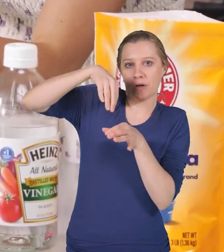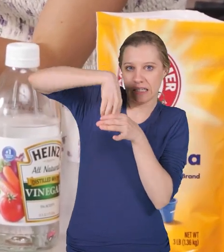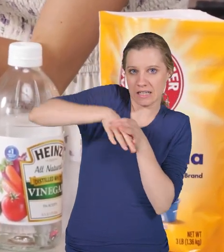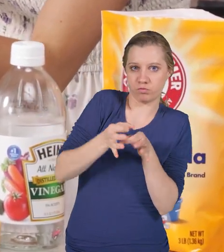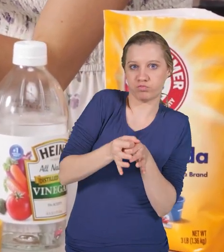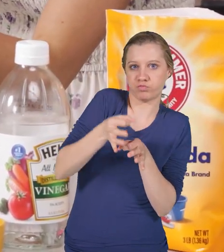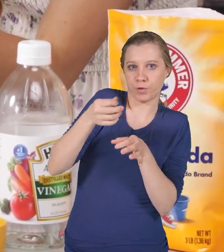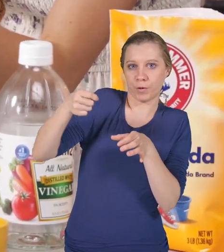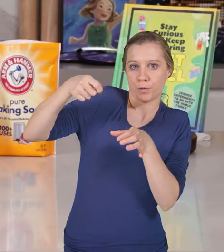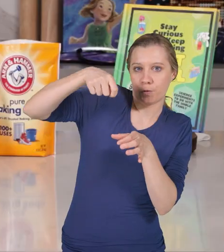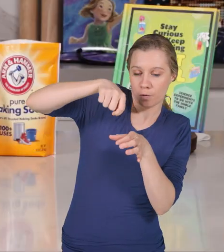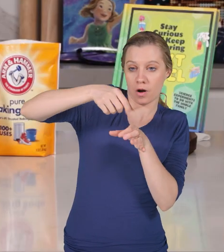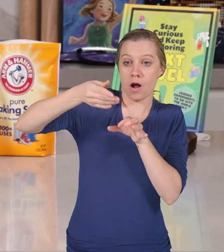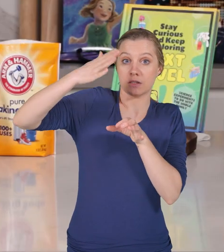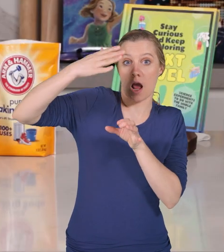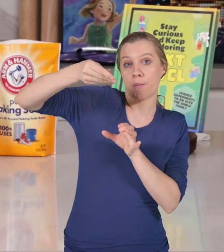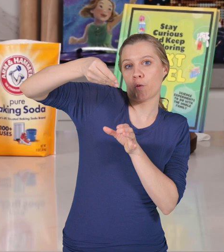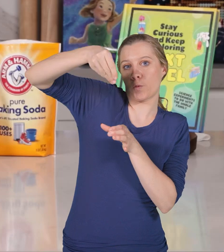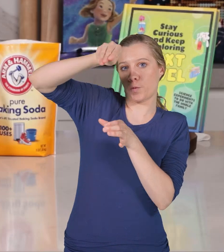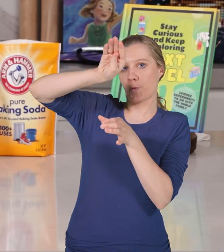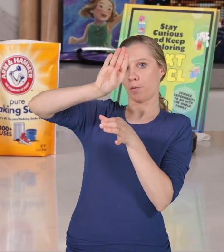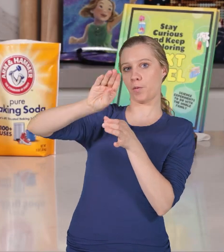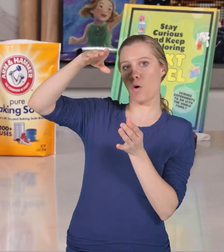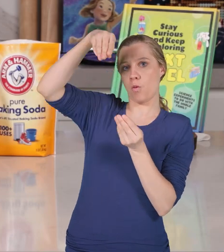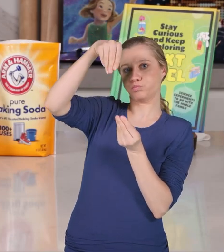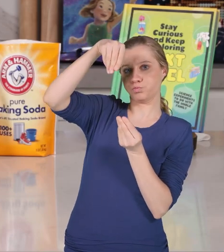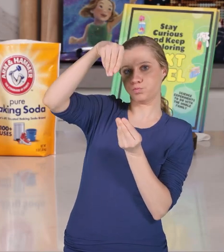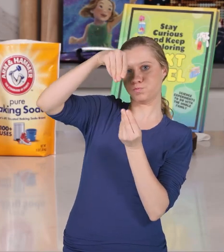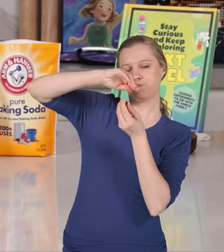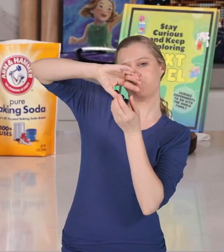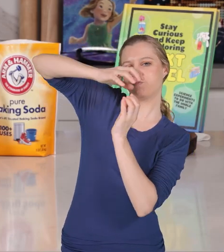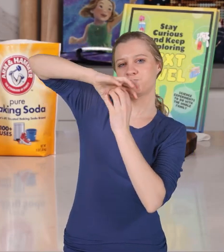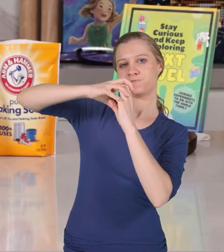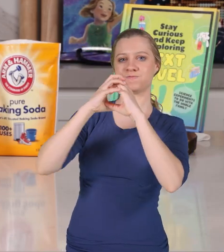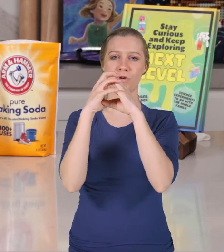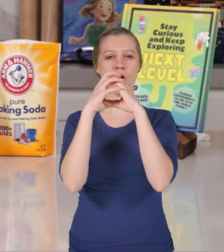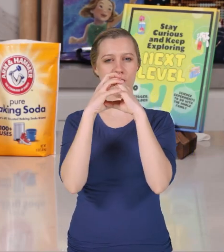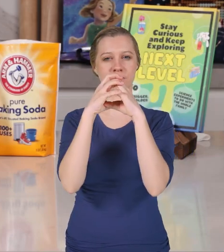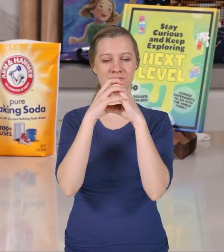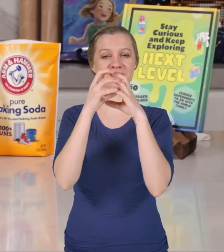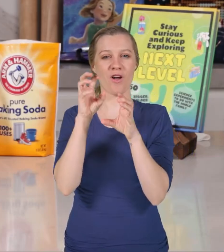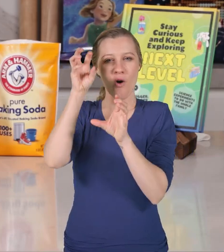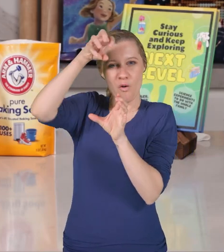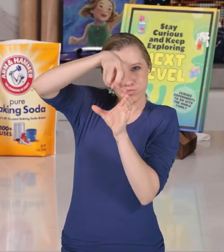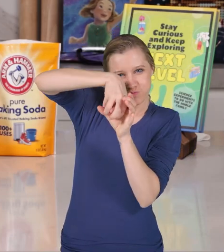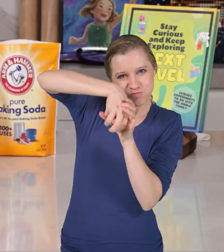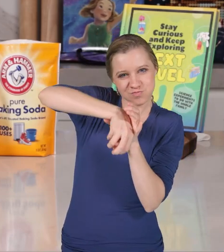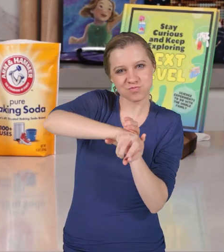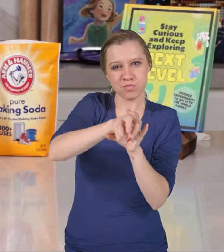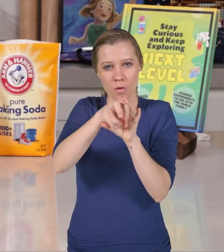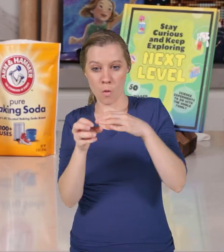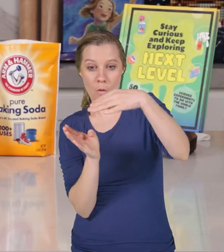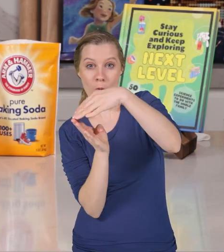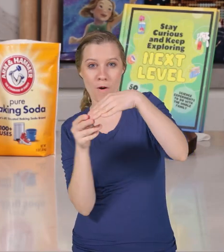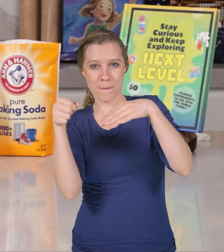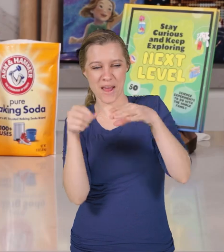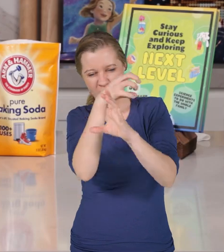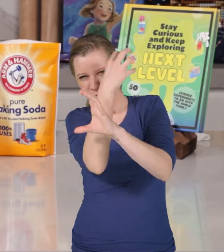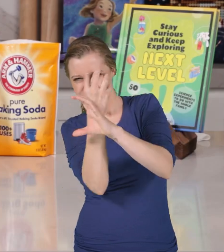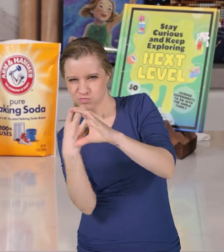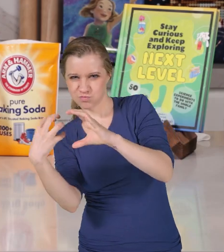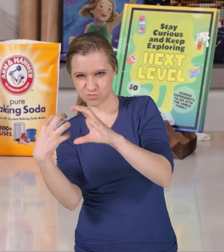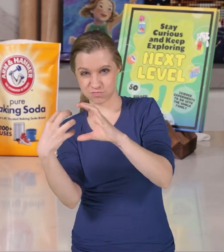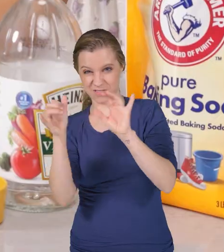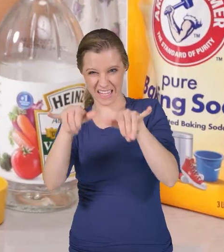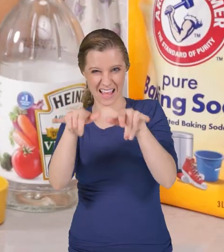soda into our funnel. Now we're going to fold it over at the top, put it into a ball, and then we're gonna stuff this into the corner of